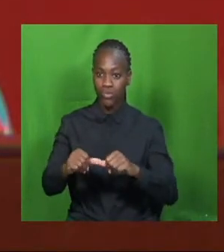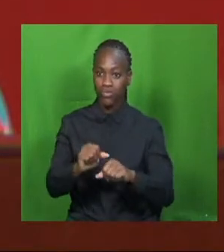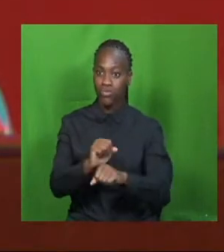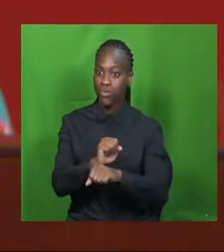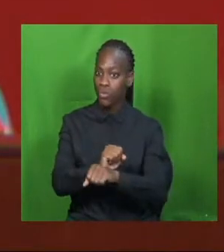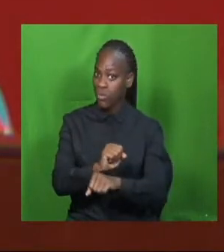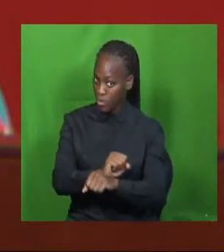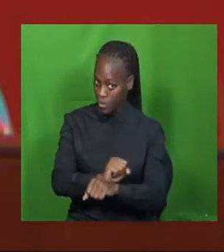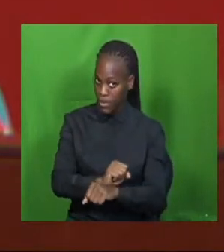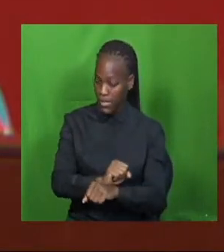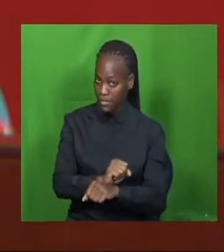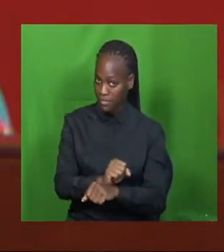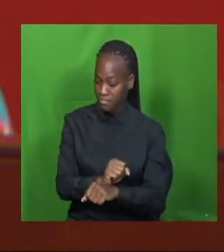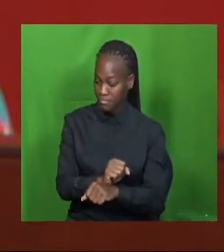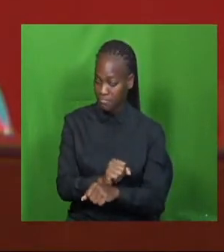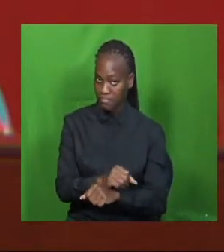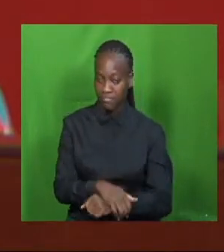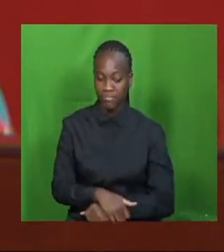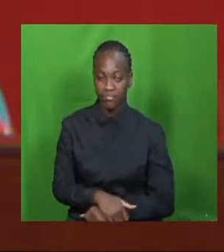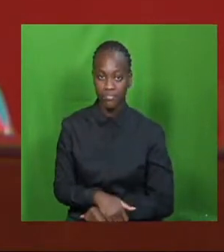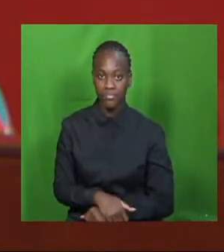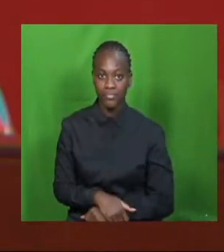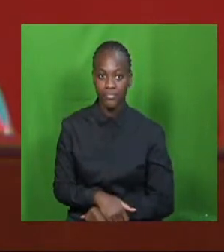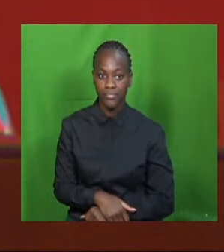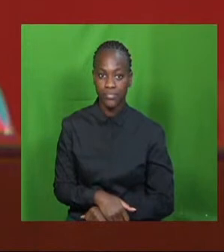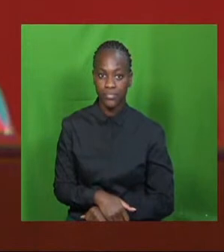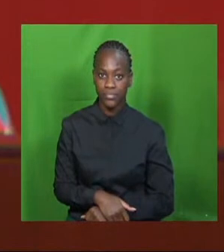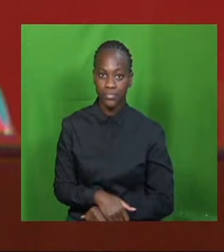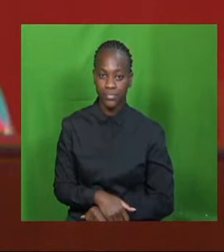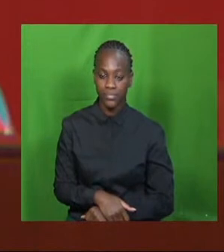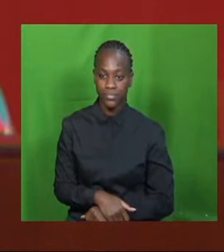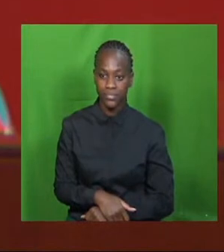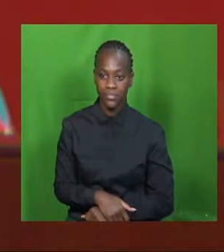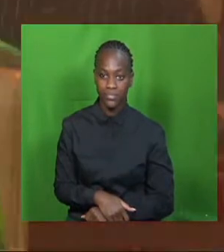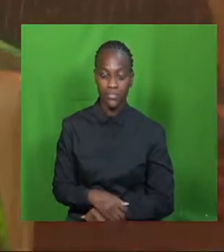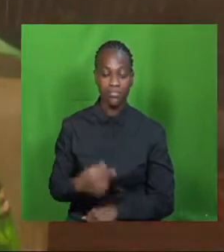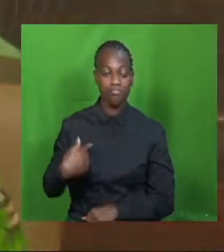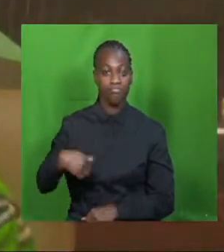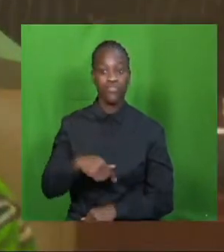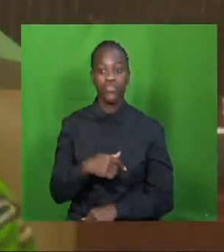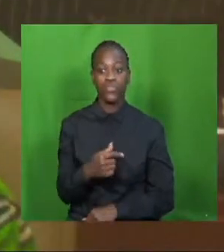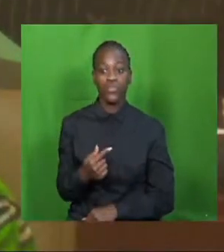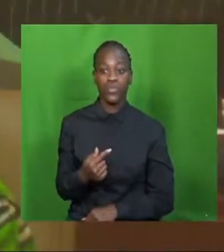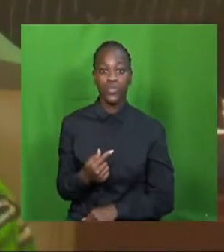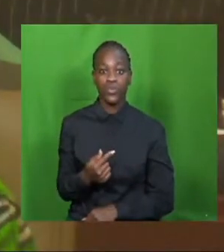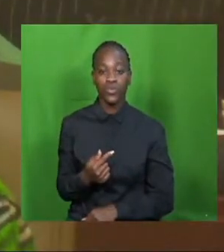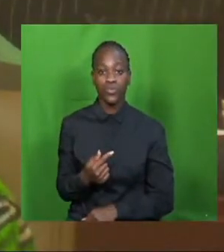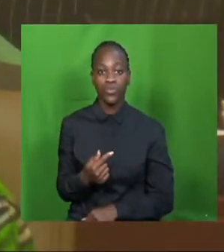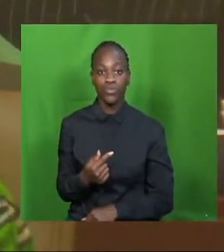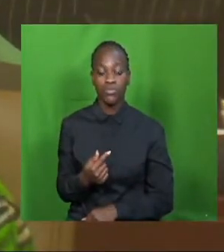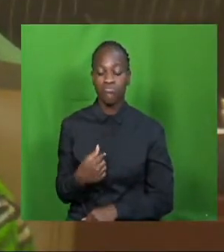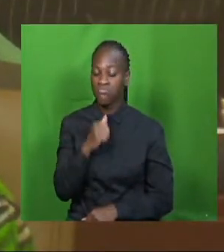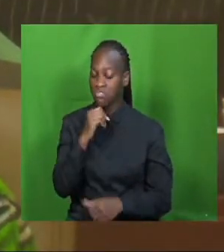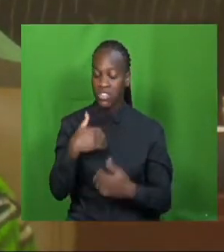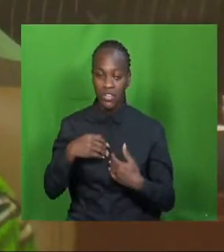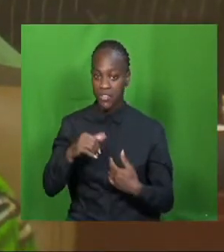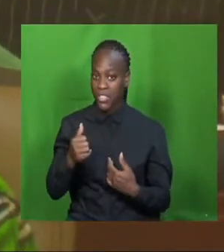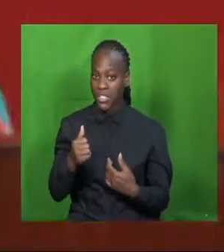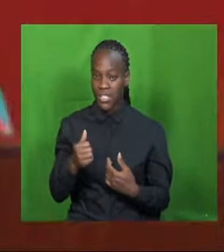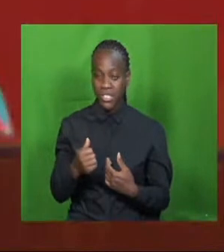be. So with this, we can move, since I have no message from His Excellency the